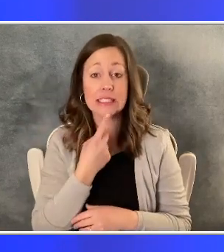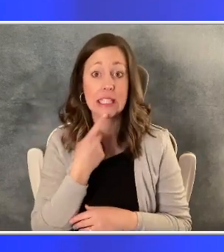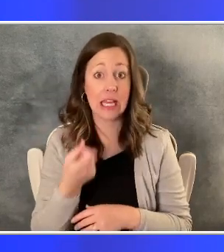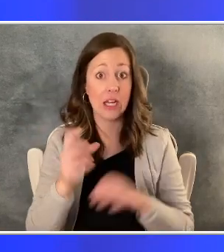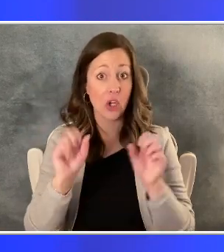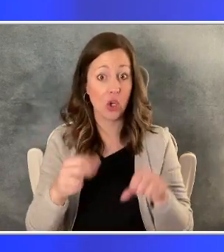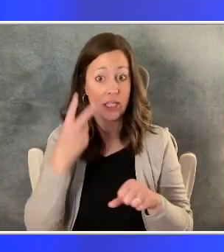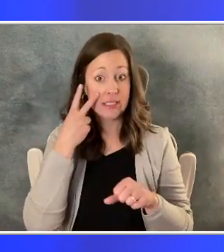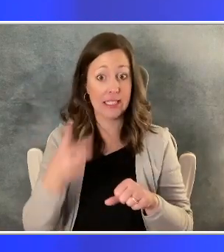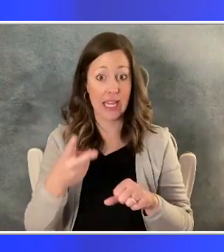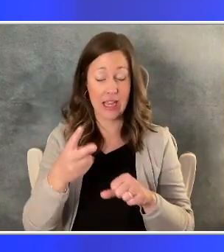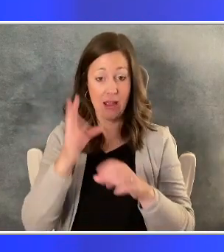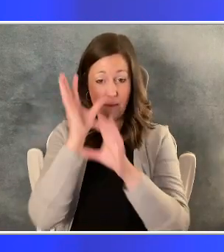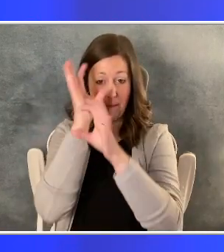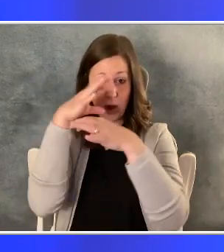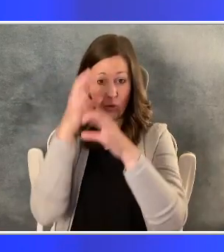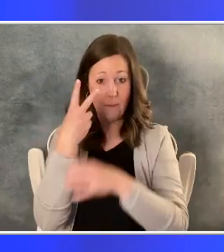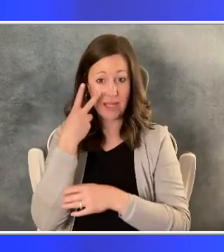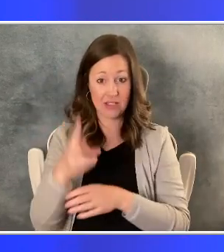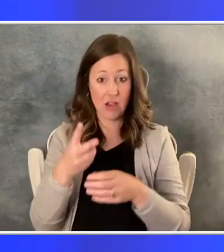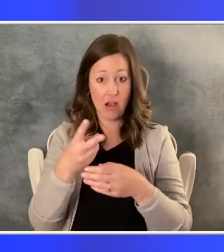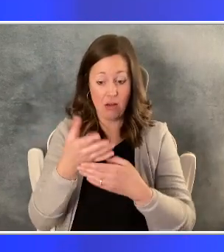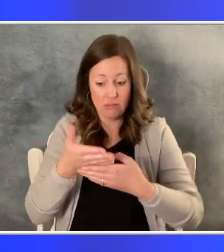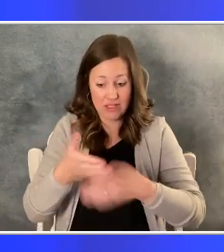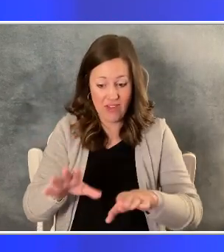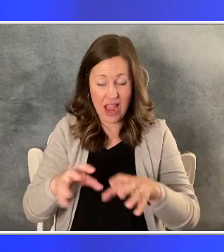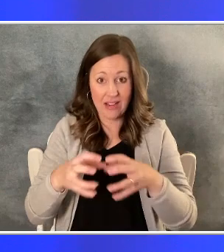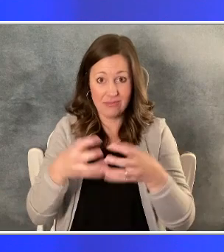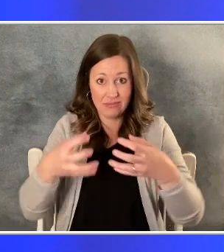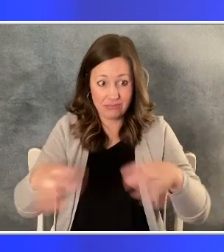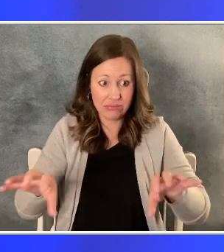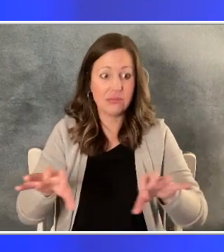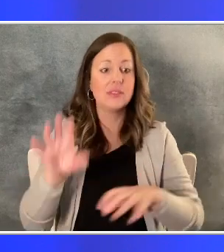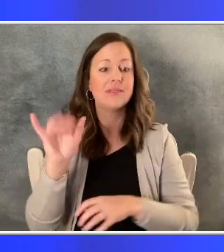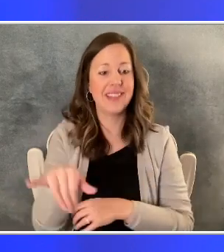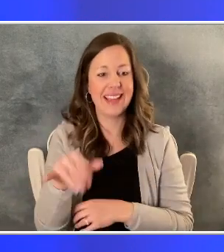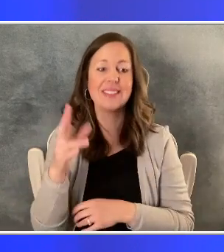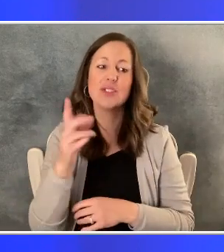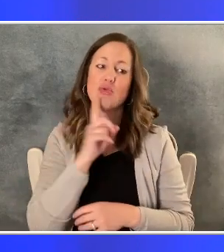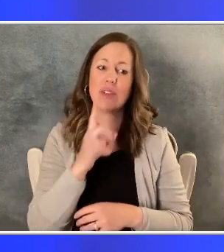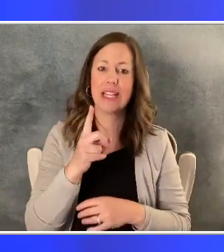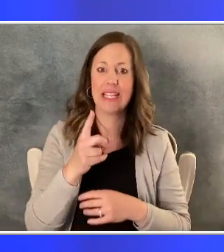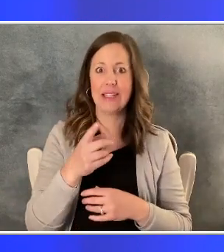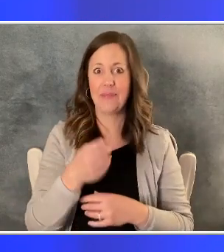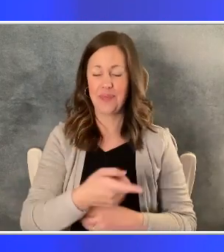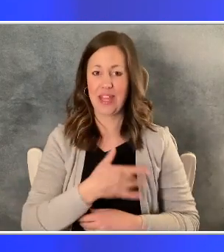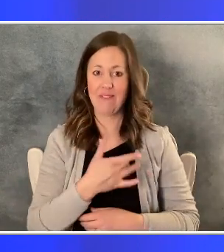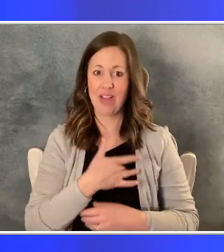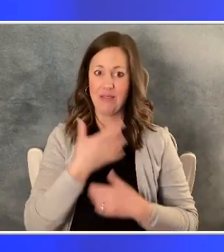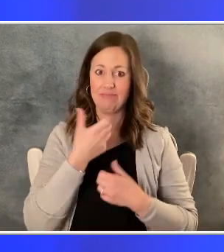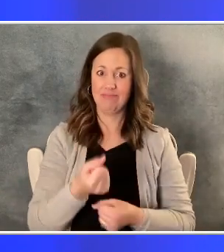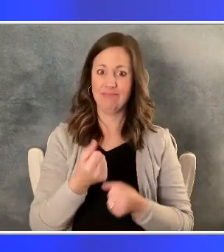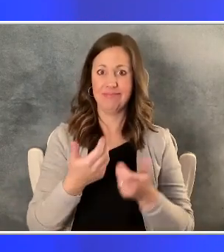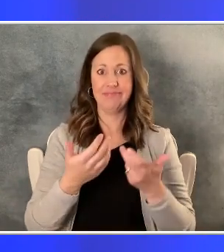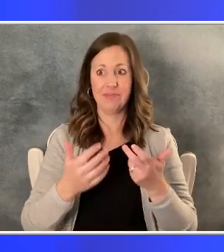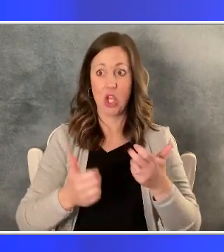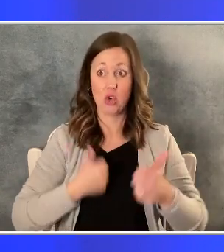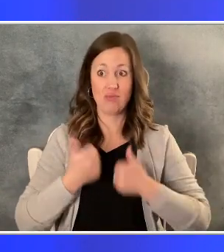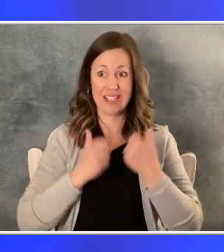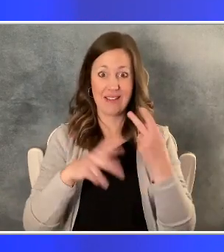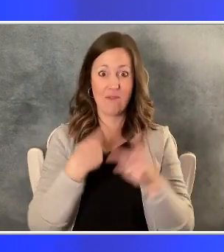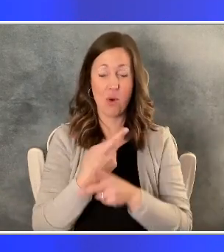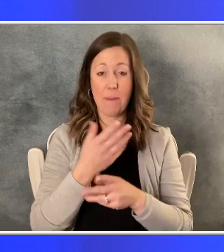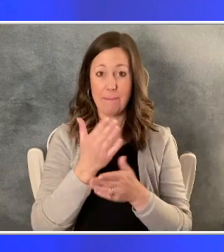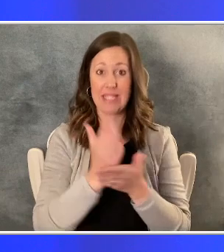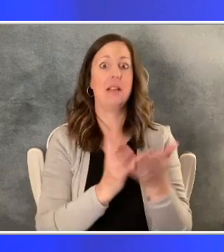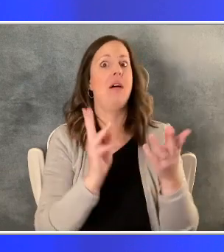under the microscope in the operating room. So they were pretty confident it was an aggressive form of some sort of cancer then. Even though we didn't have definitive